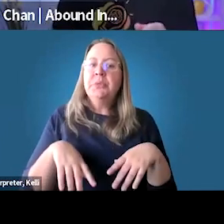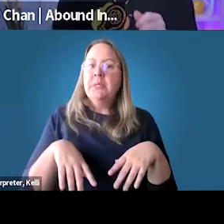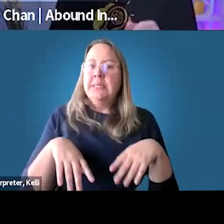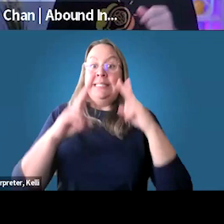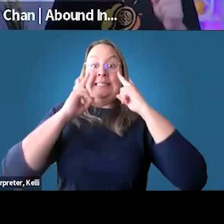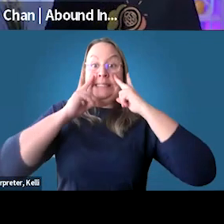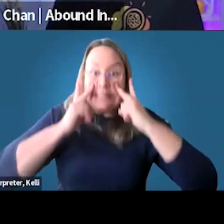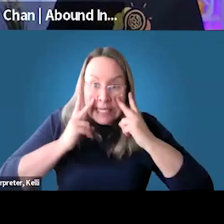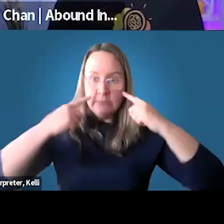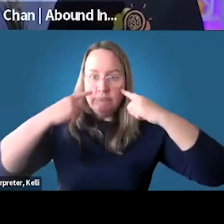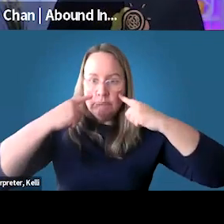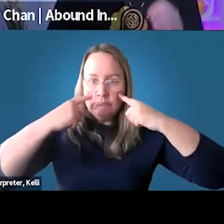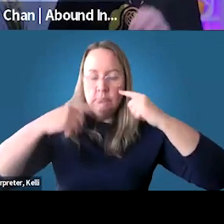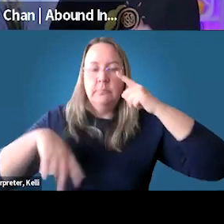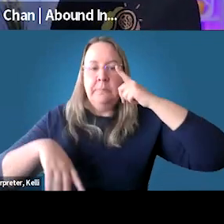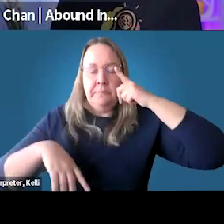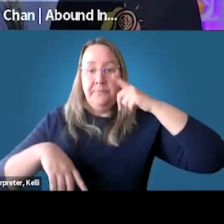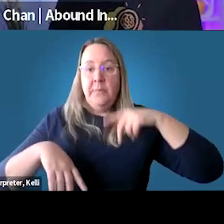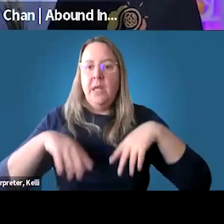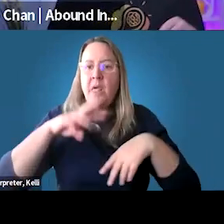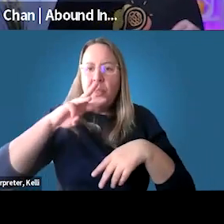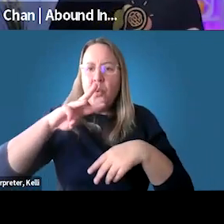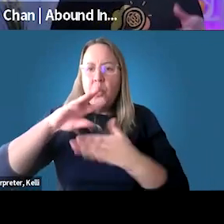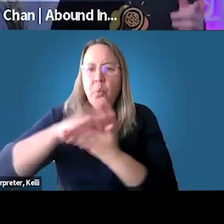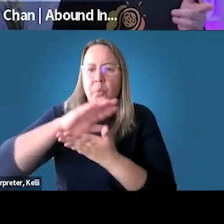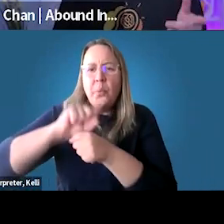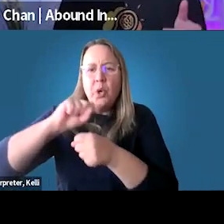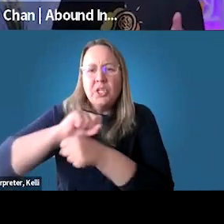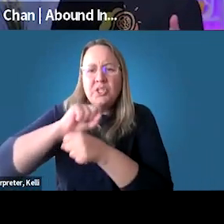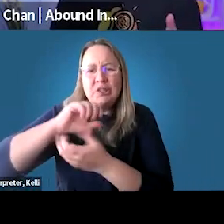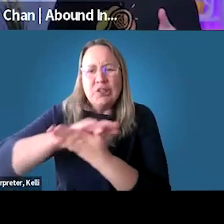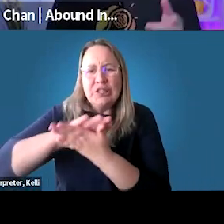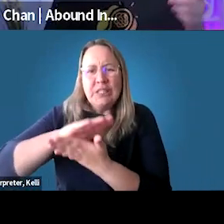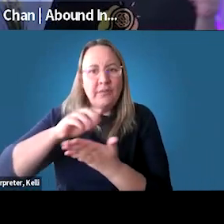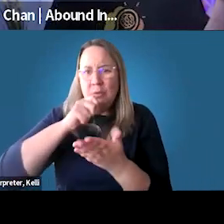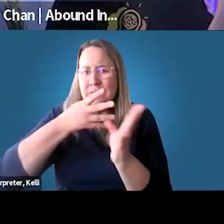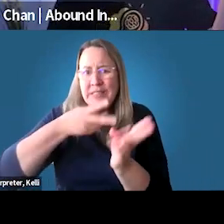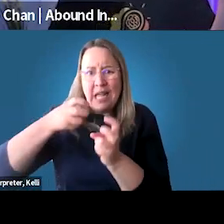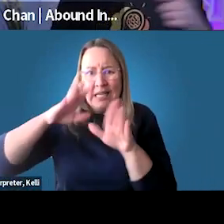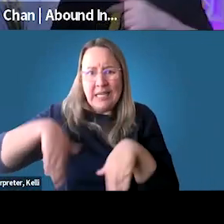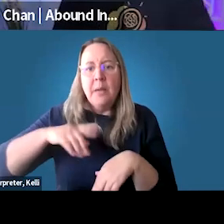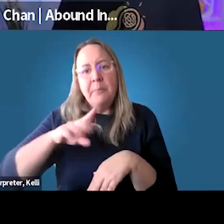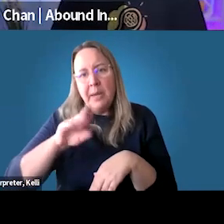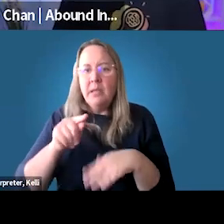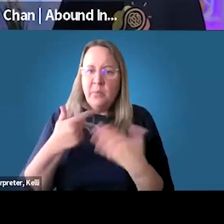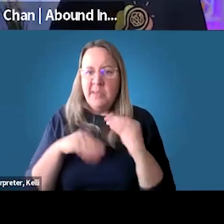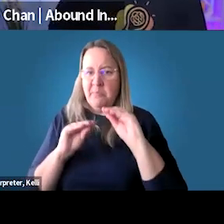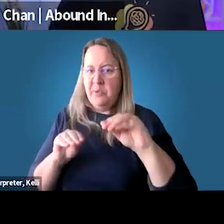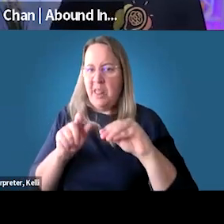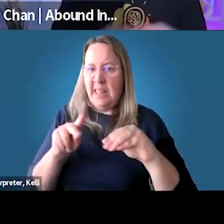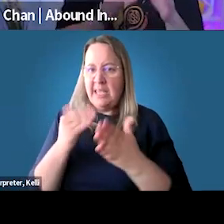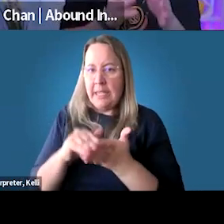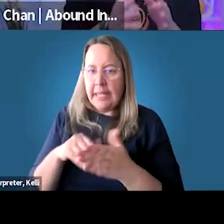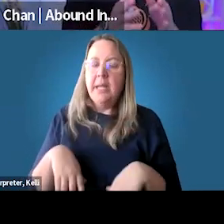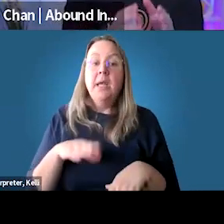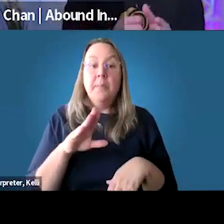you will need, again, if you don't have the worksheet downloaded, Tristan or Karim, if you can put that in there just in case they don't